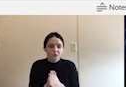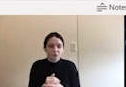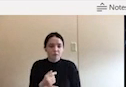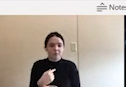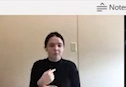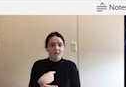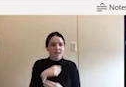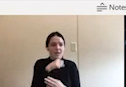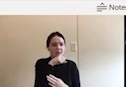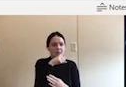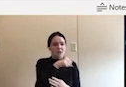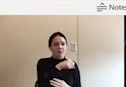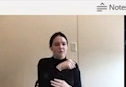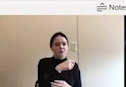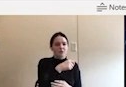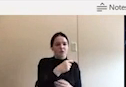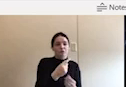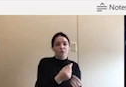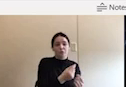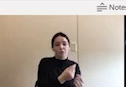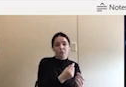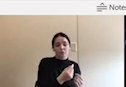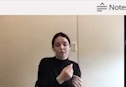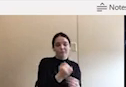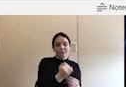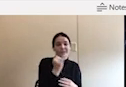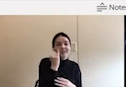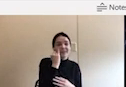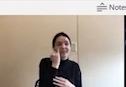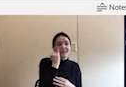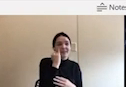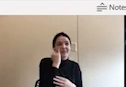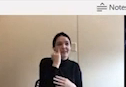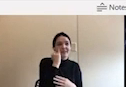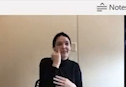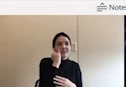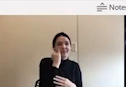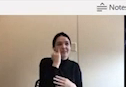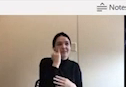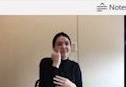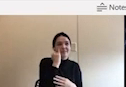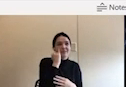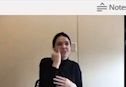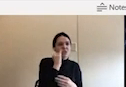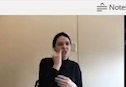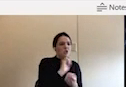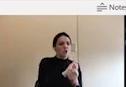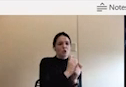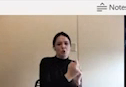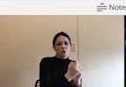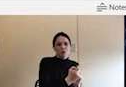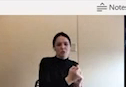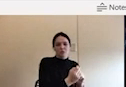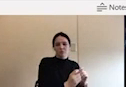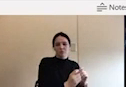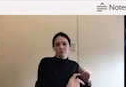completely redesign K through 12 from the ground up when it comes to science.